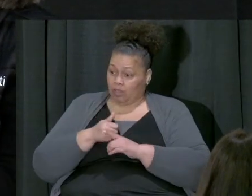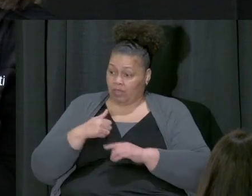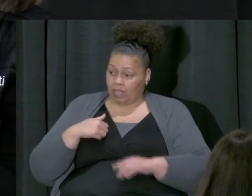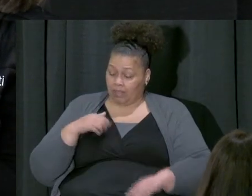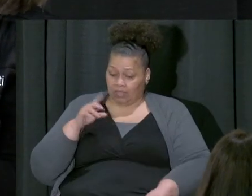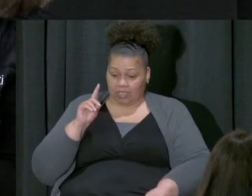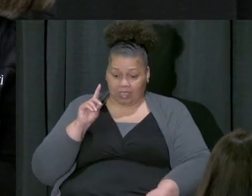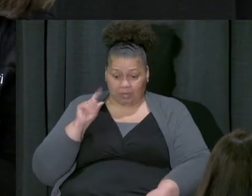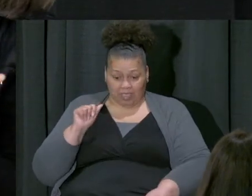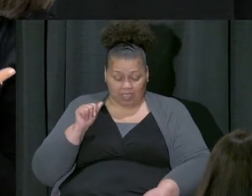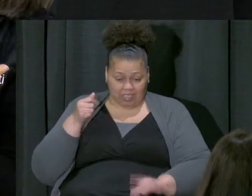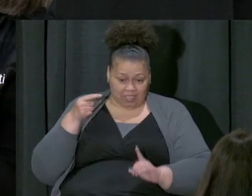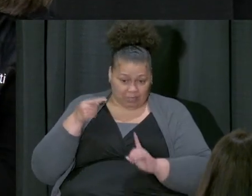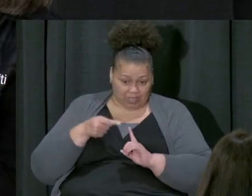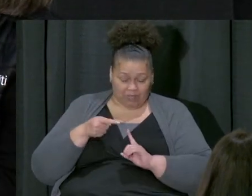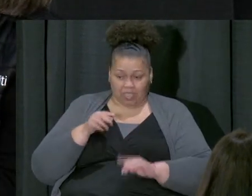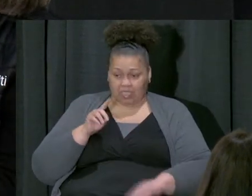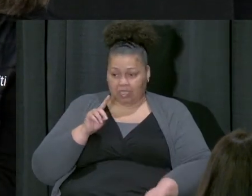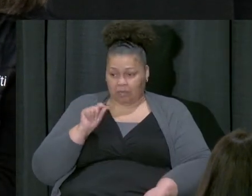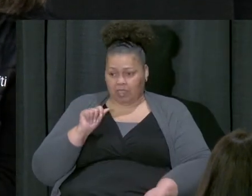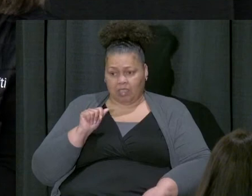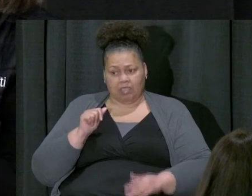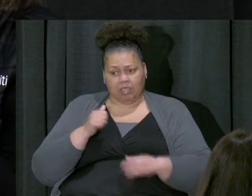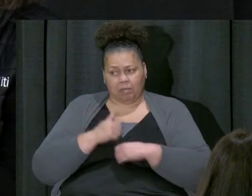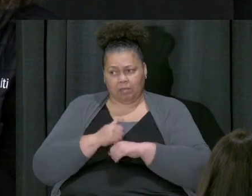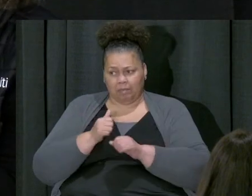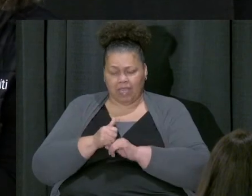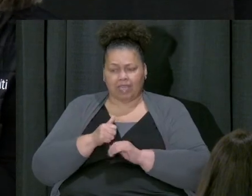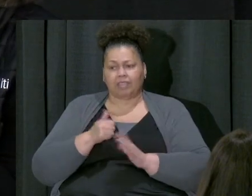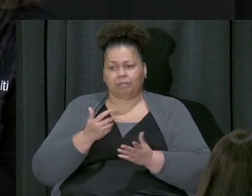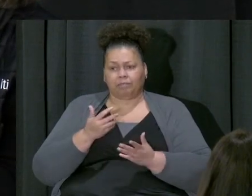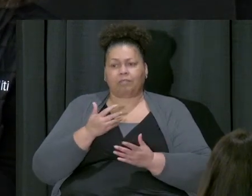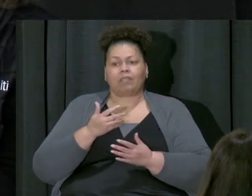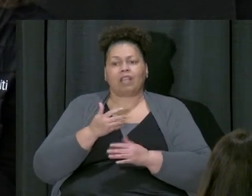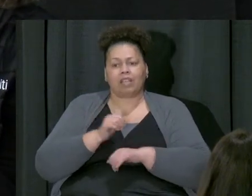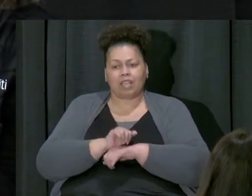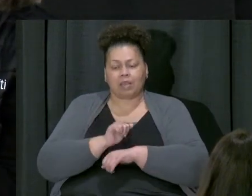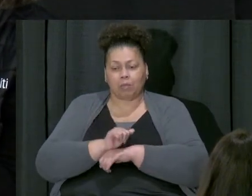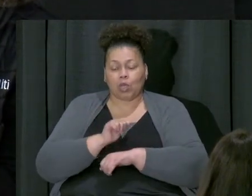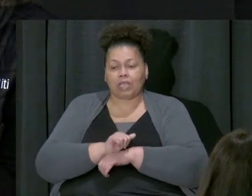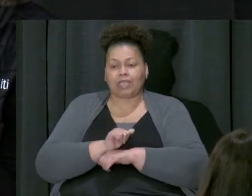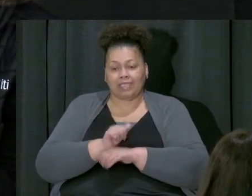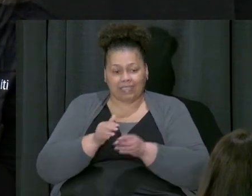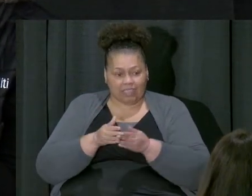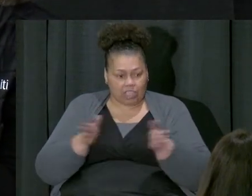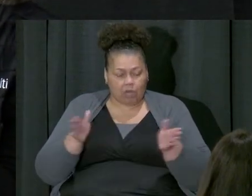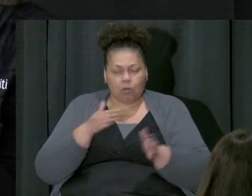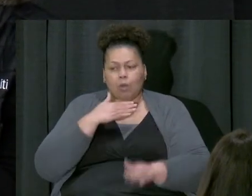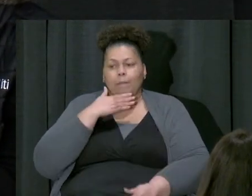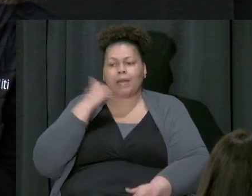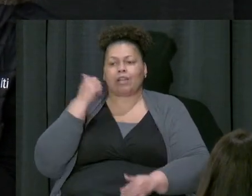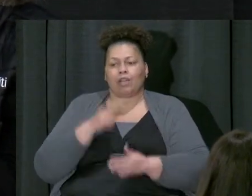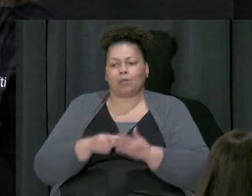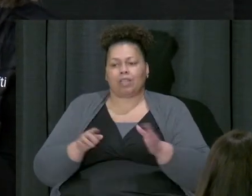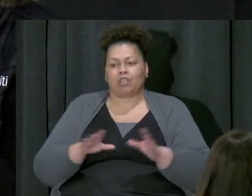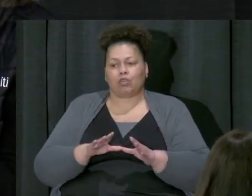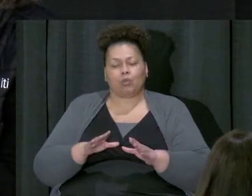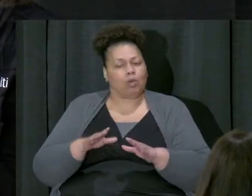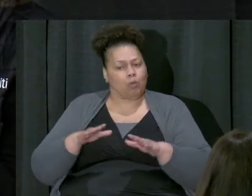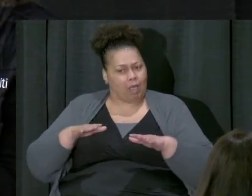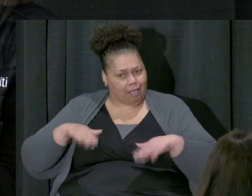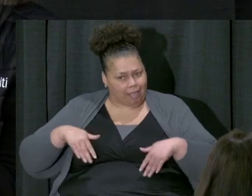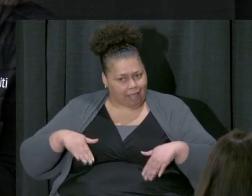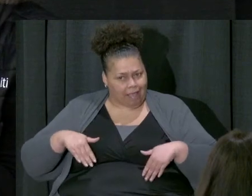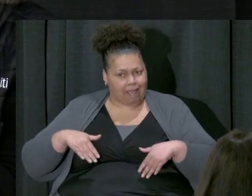certain disabilities, make employees better at what they do. And right now, we are not there yet, but I